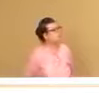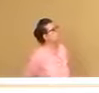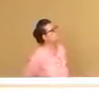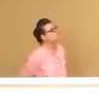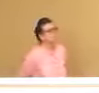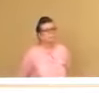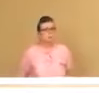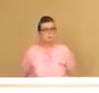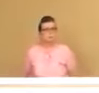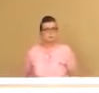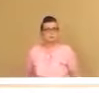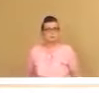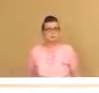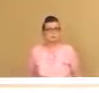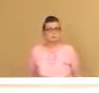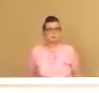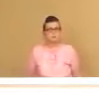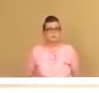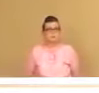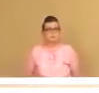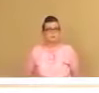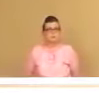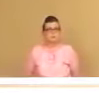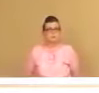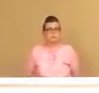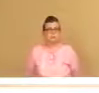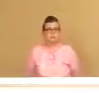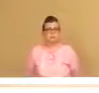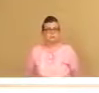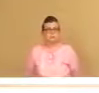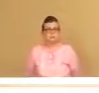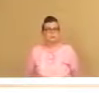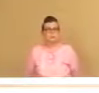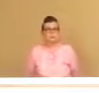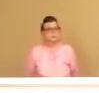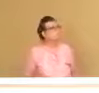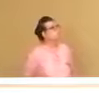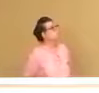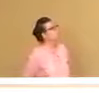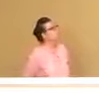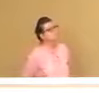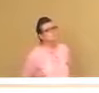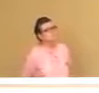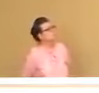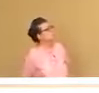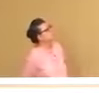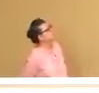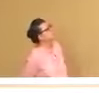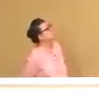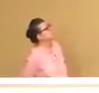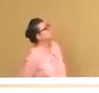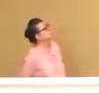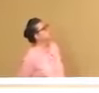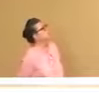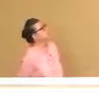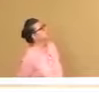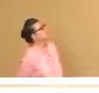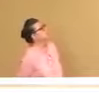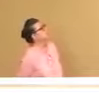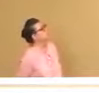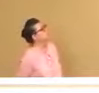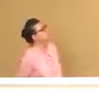kingdom, preach the word, be instant in season, out of season, reprove, rebuke, exhort with all longsuffering and doctrine. For the